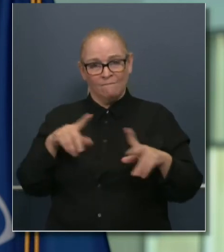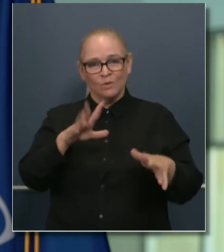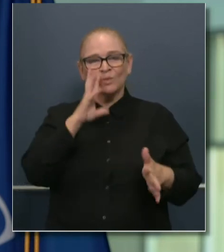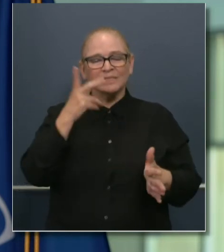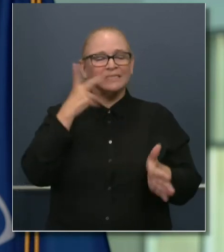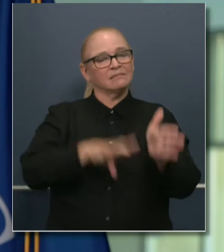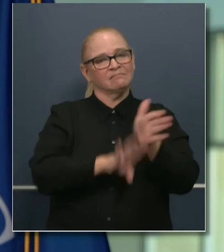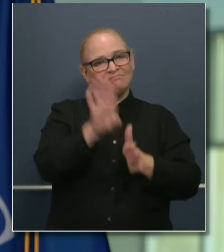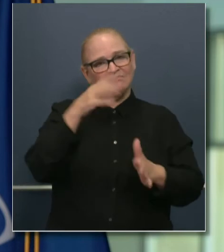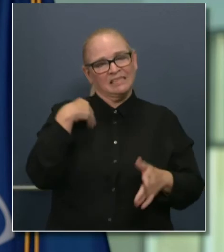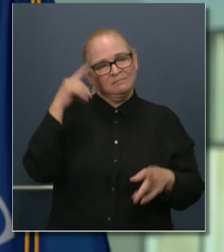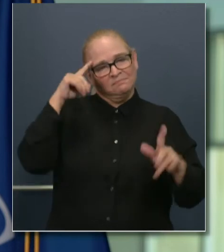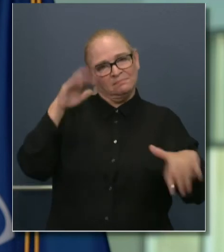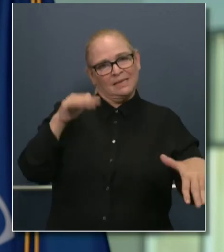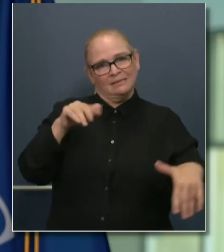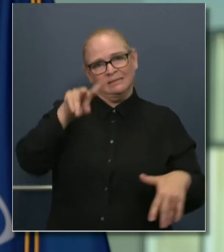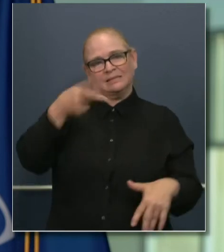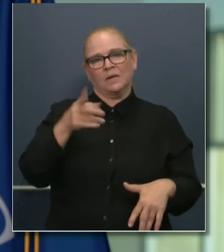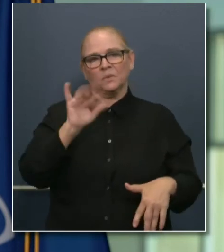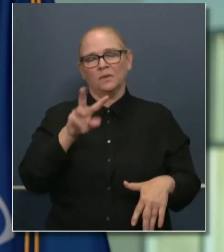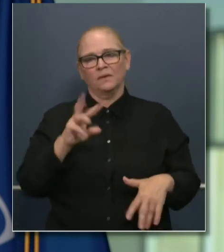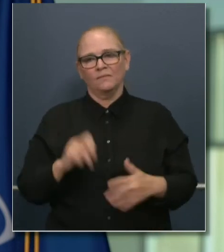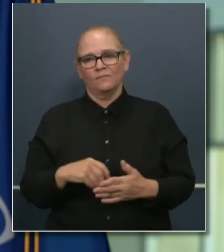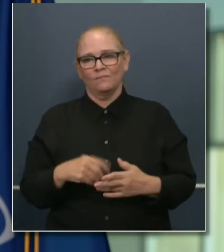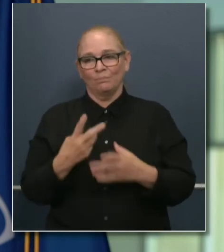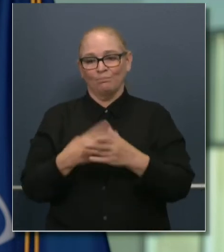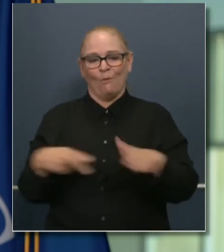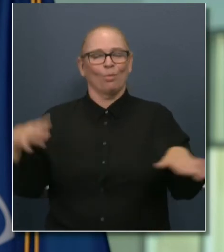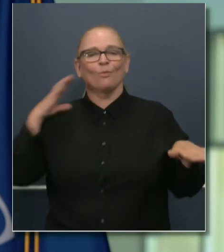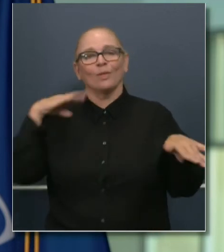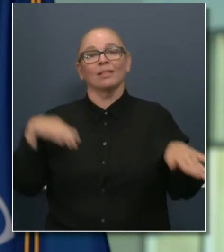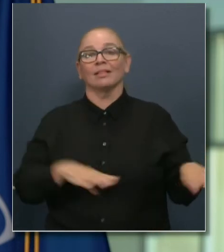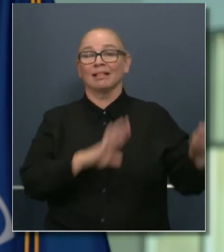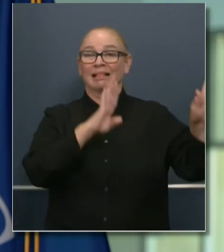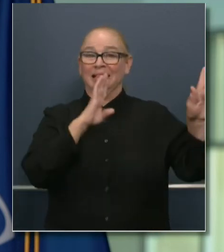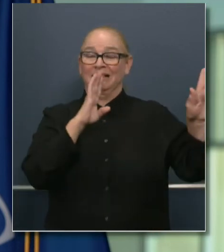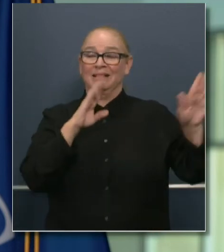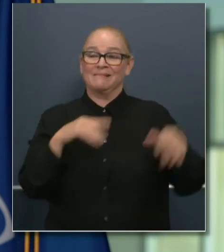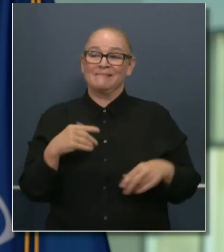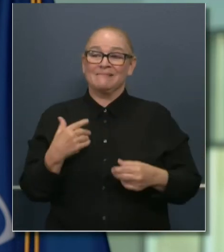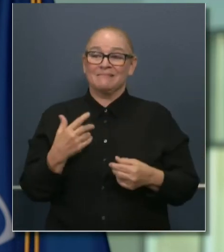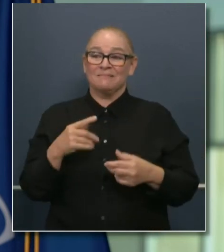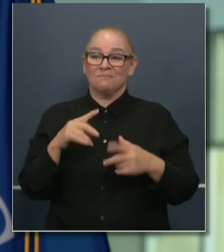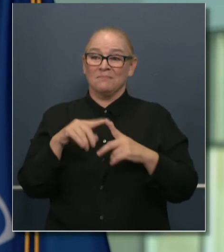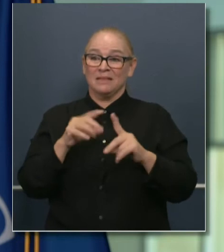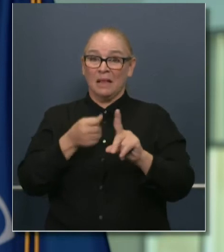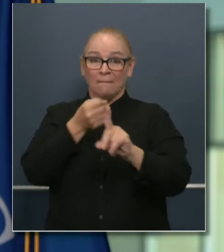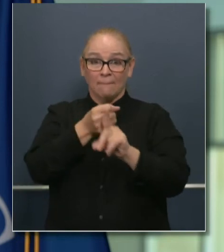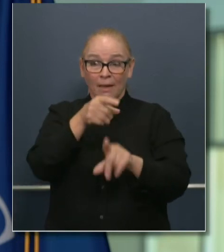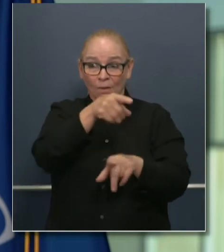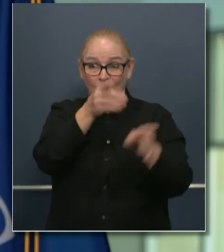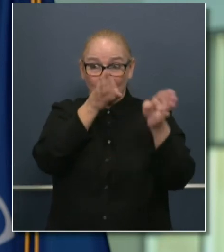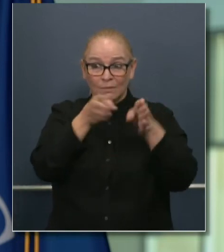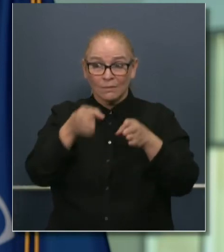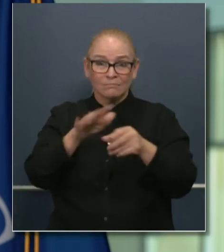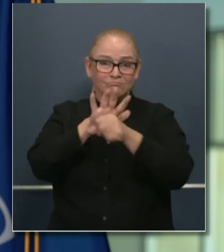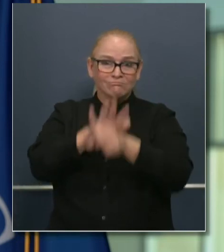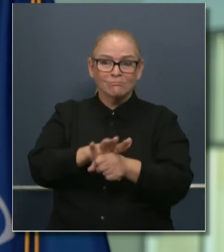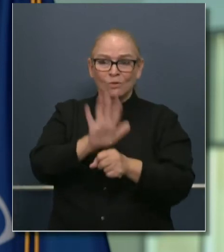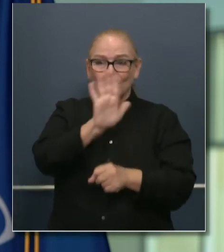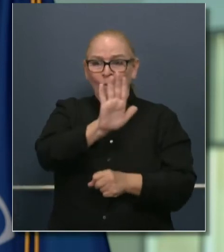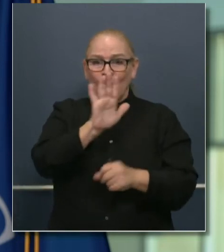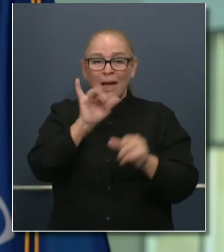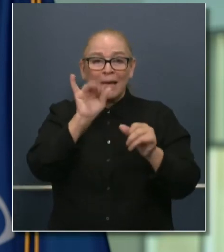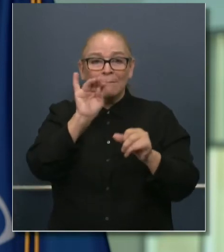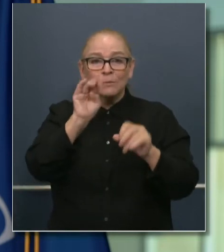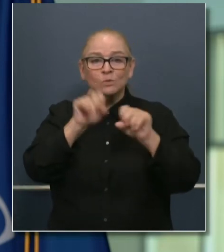second wave around the same time, and the impact that can have and the stress that can have on our system. And so all of this is